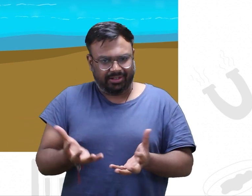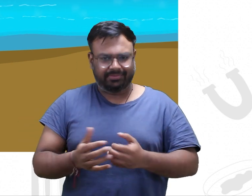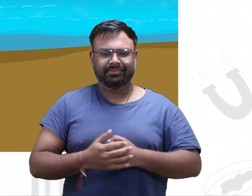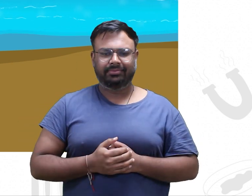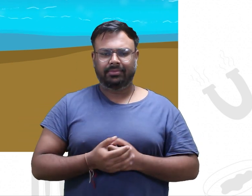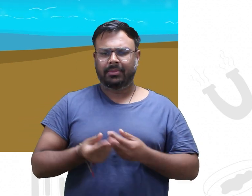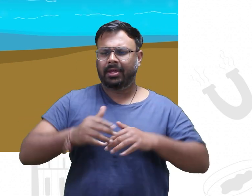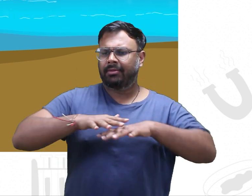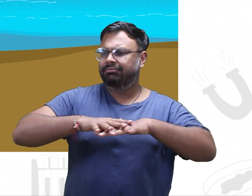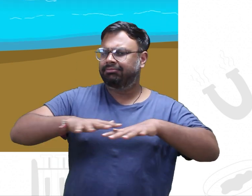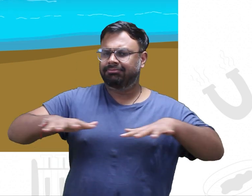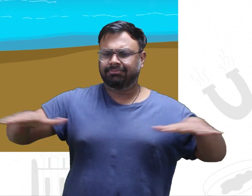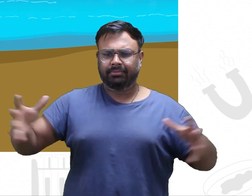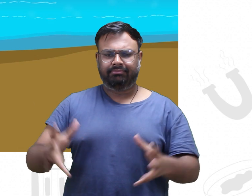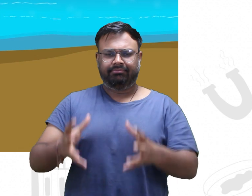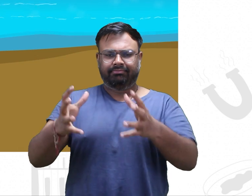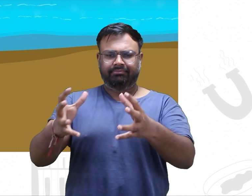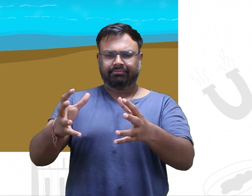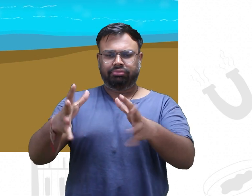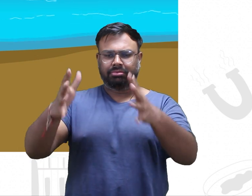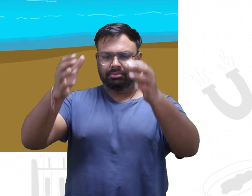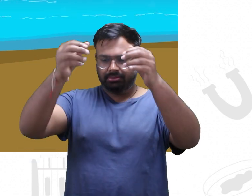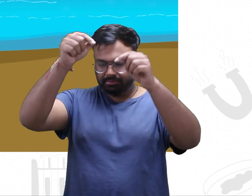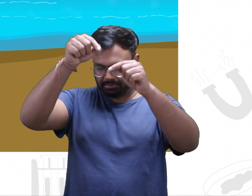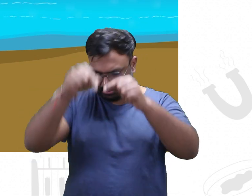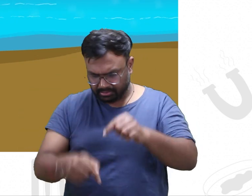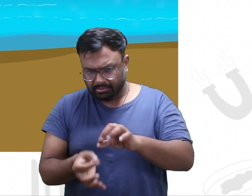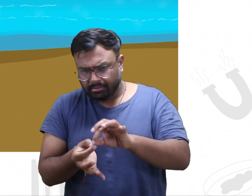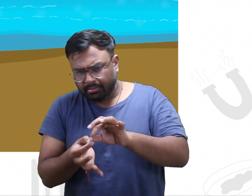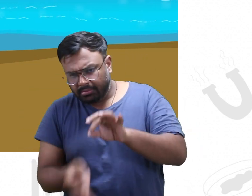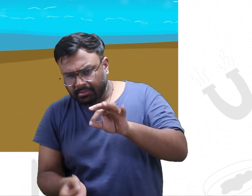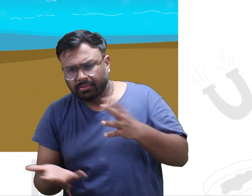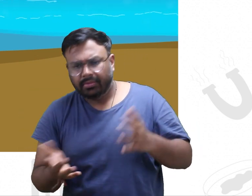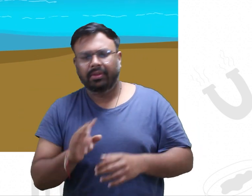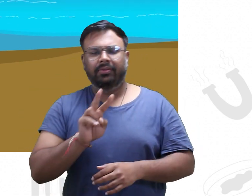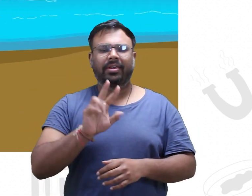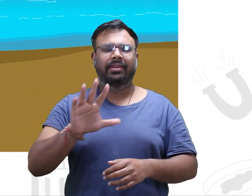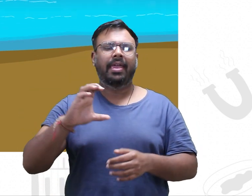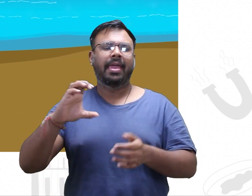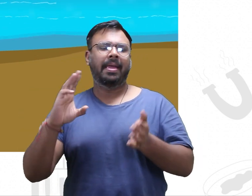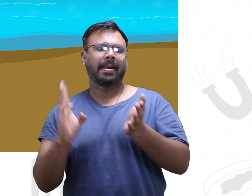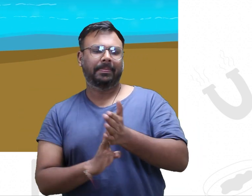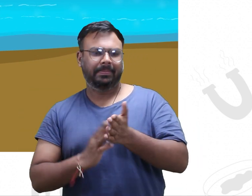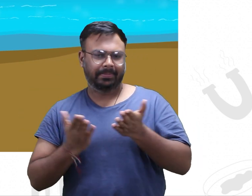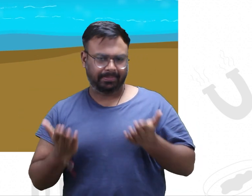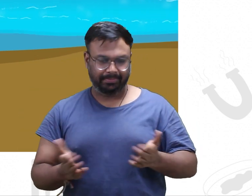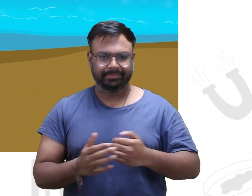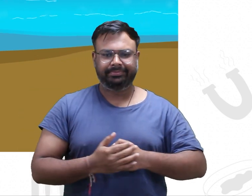ball on a wet bed of sand. First, we drop the ball from a height of 25